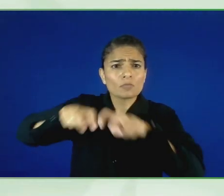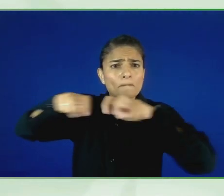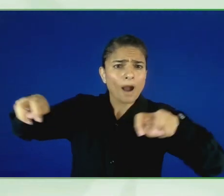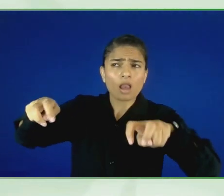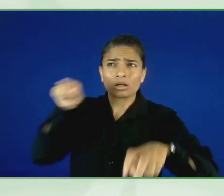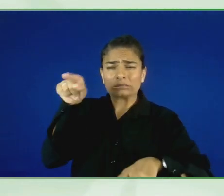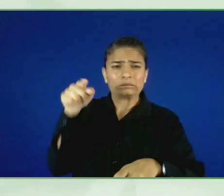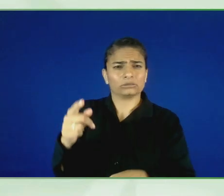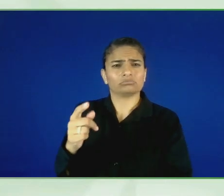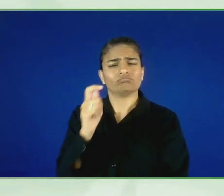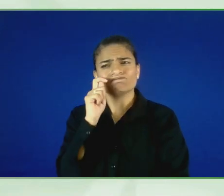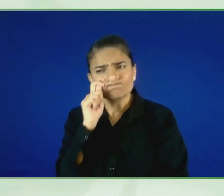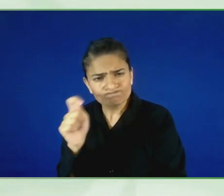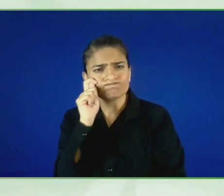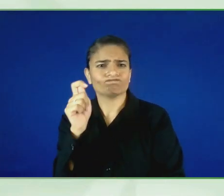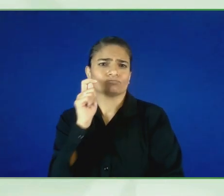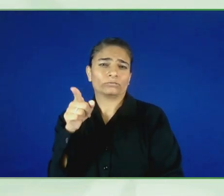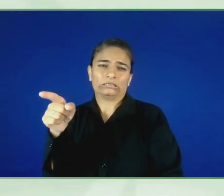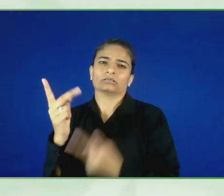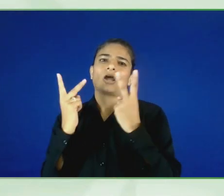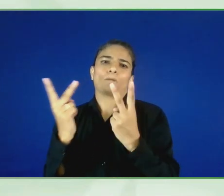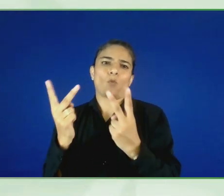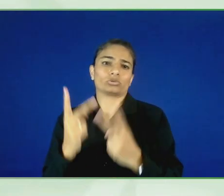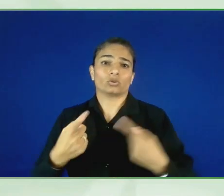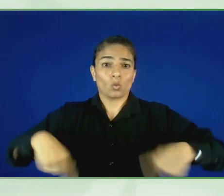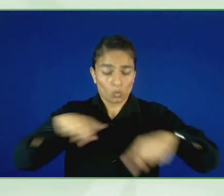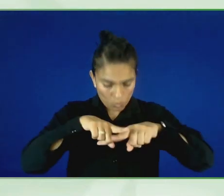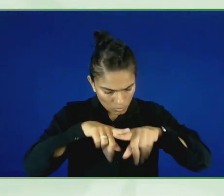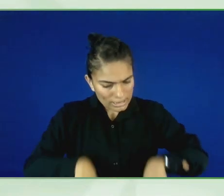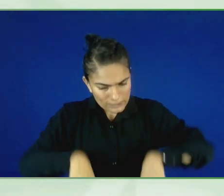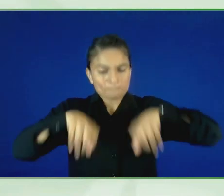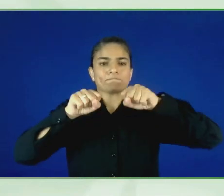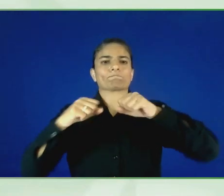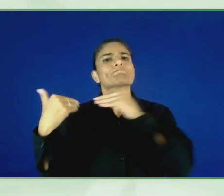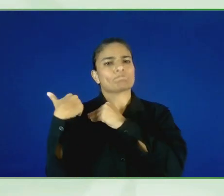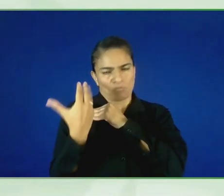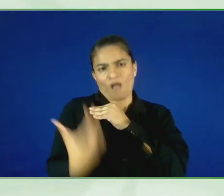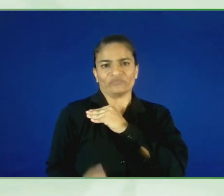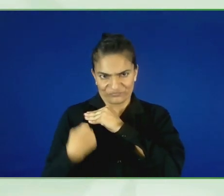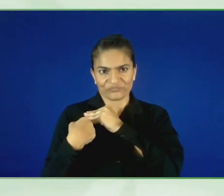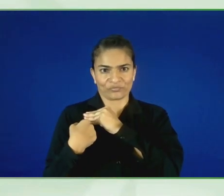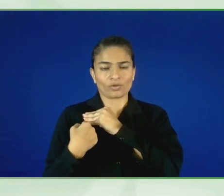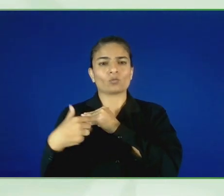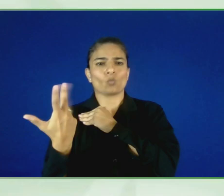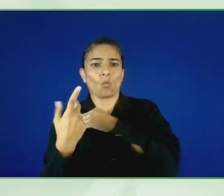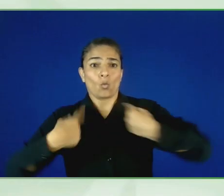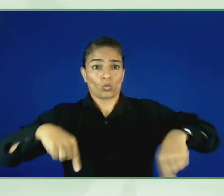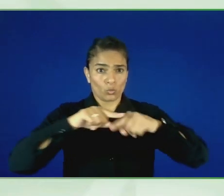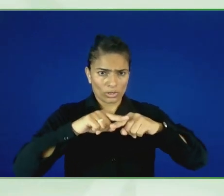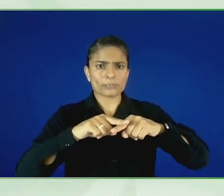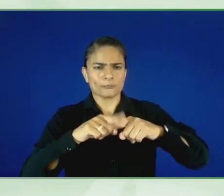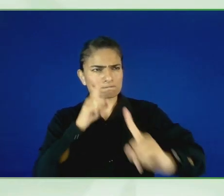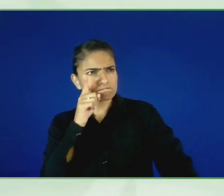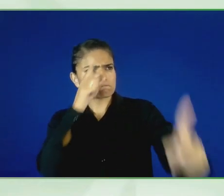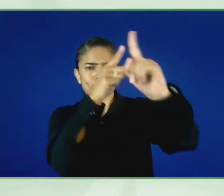We set OKRs, so objectives and key results, based upon the different areas of the business. So if that's